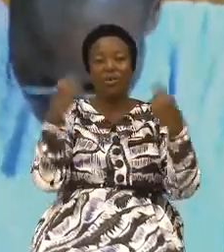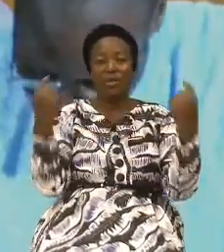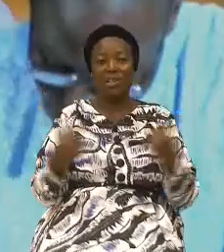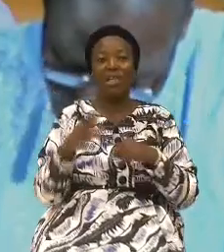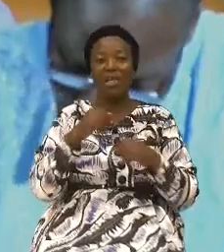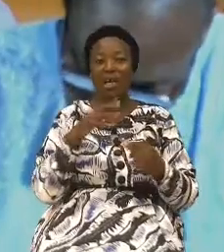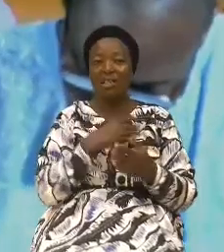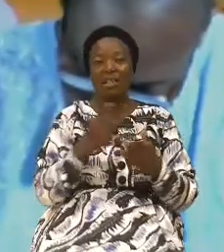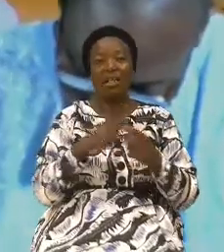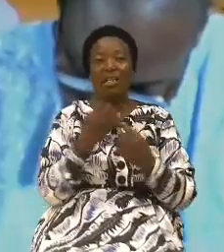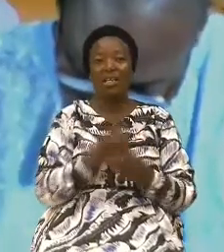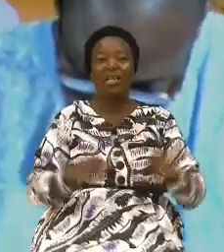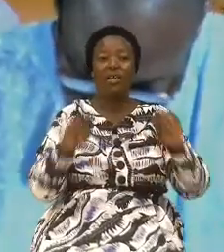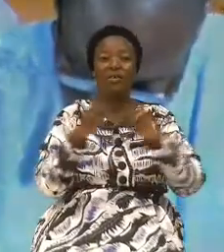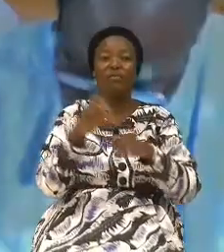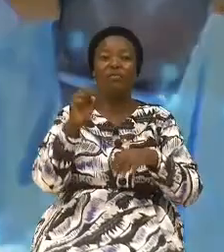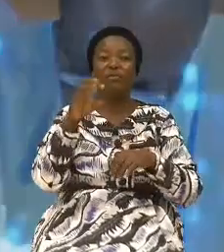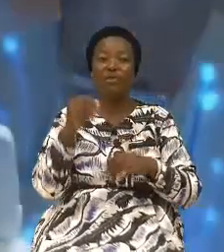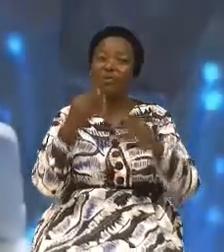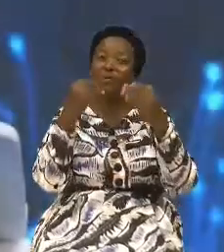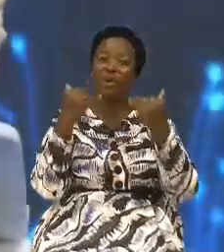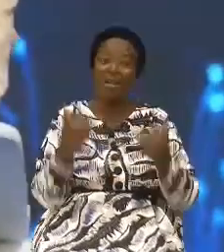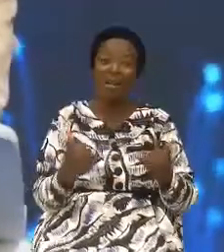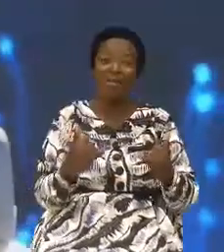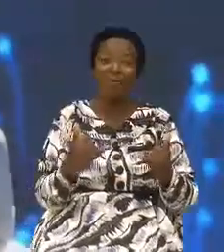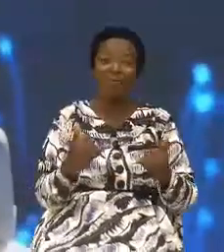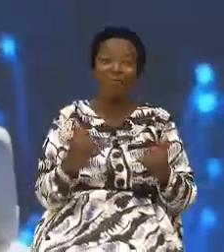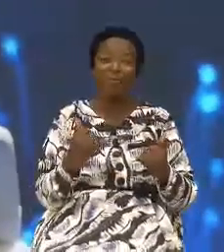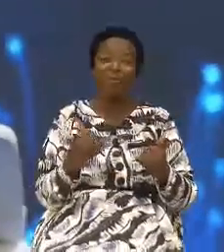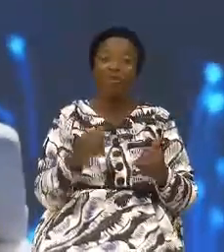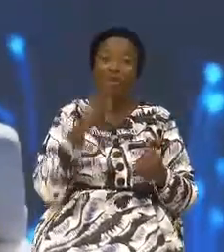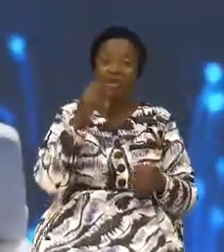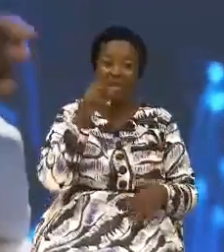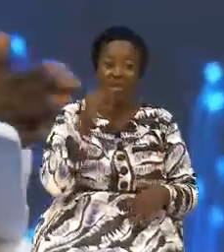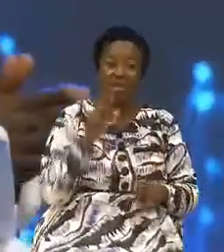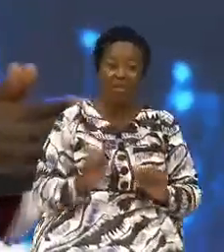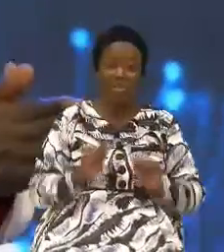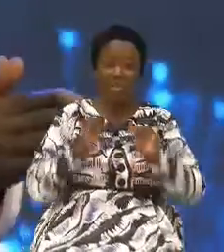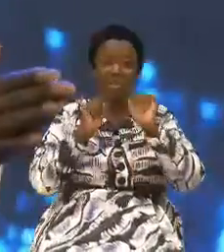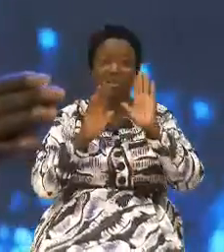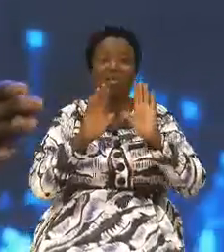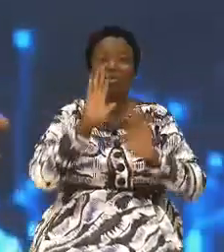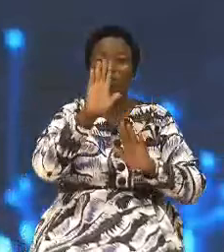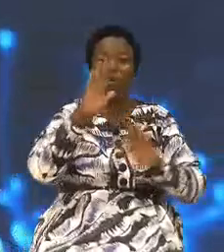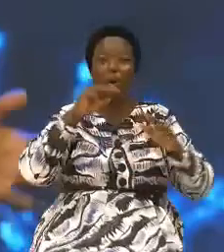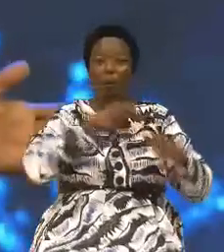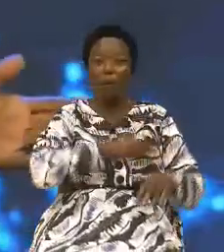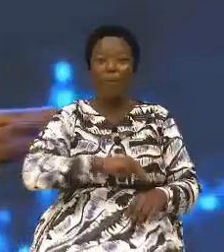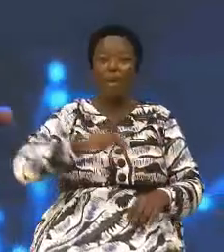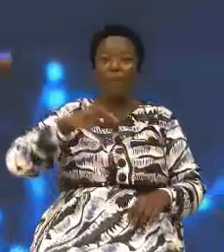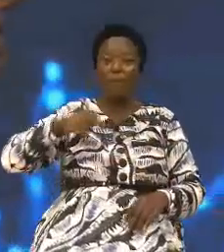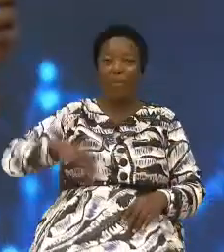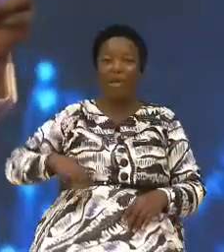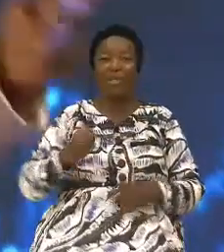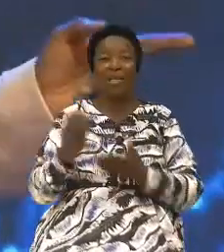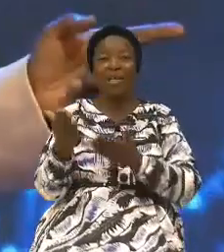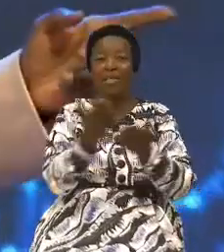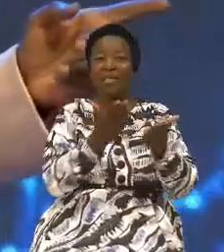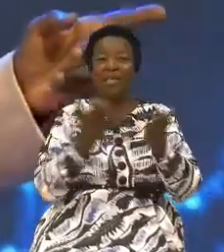even so now yield your members, servants